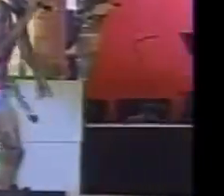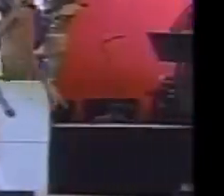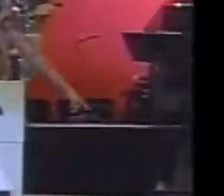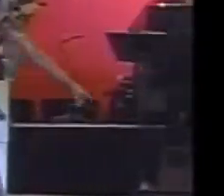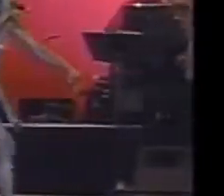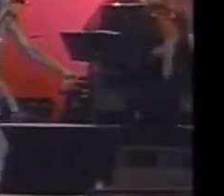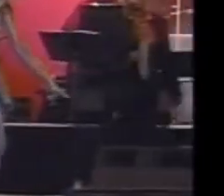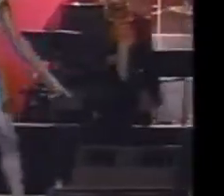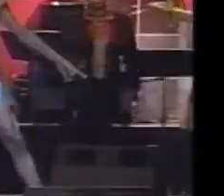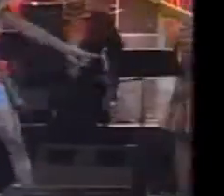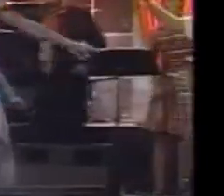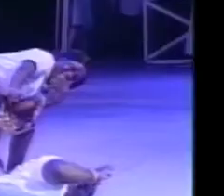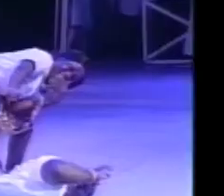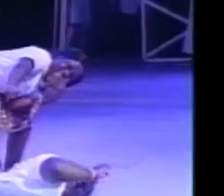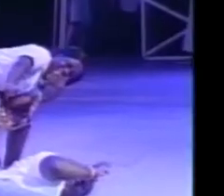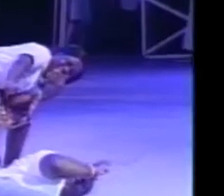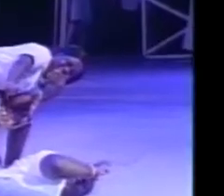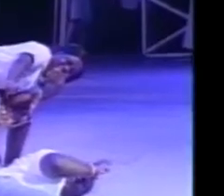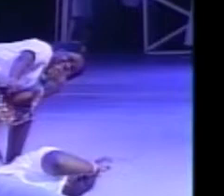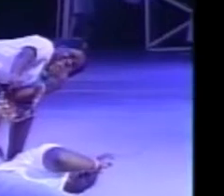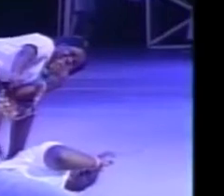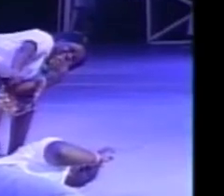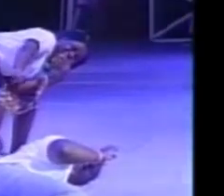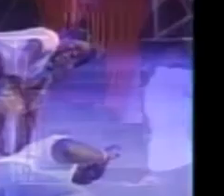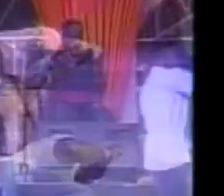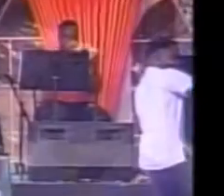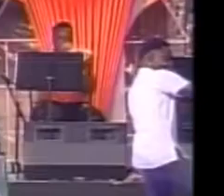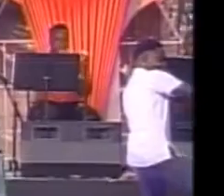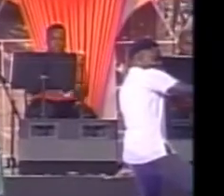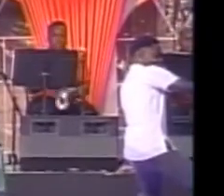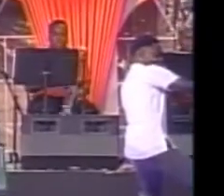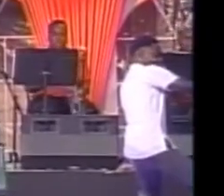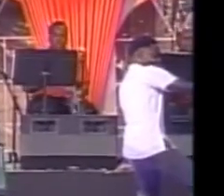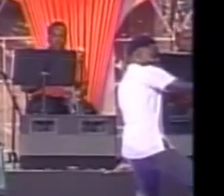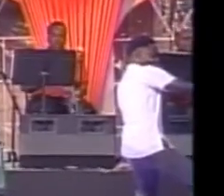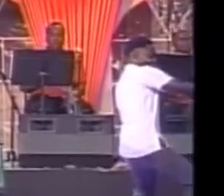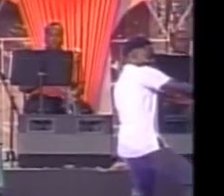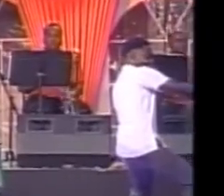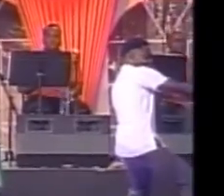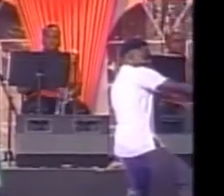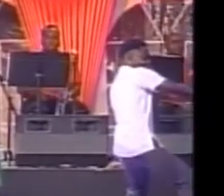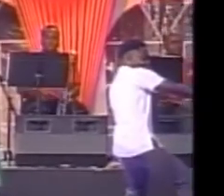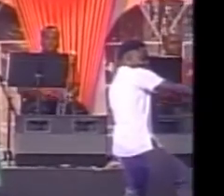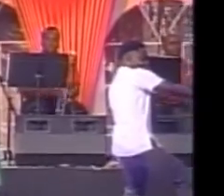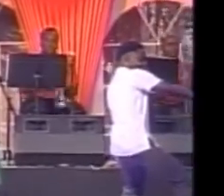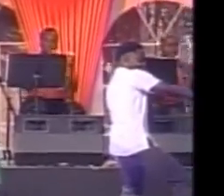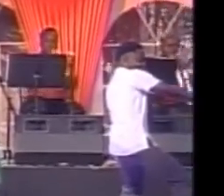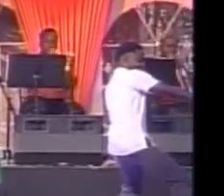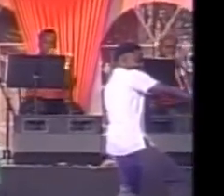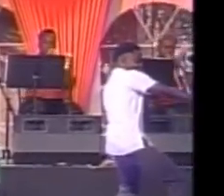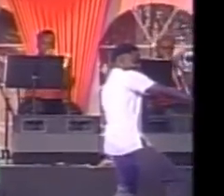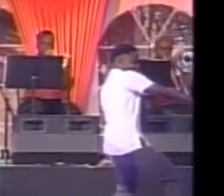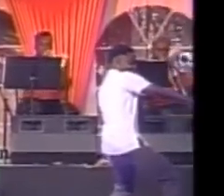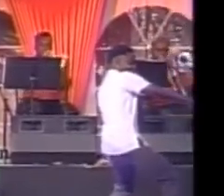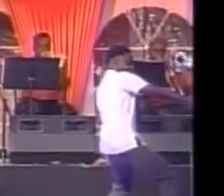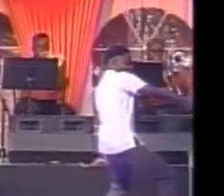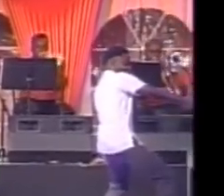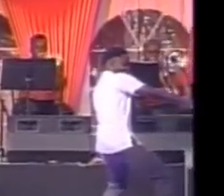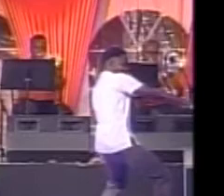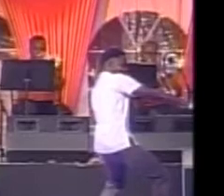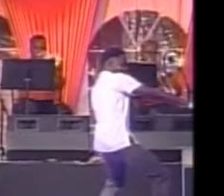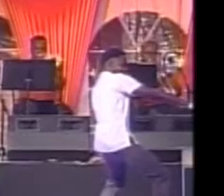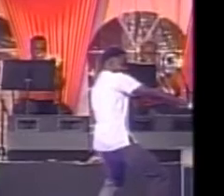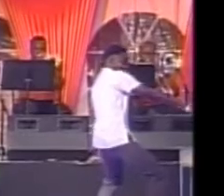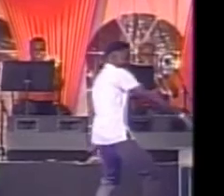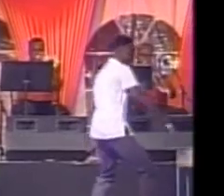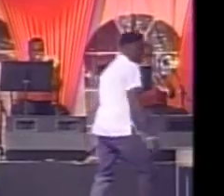with 76 points. To demonstrate just how close the competition was, second and third were separated by just 2